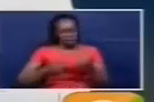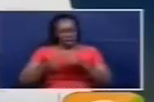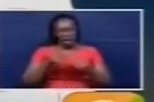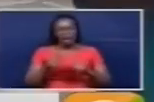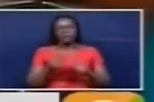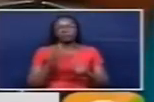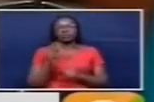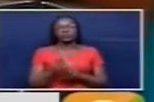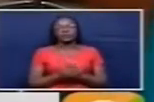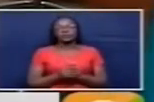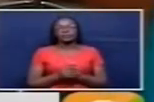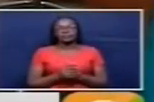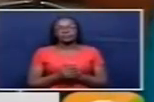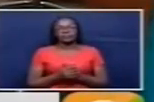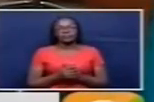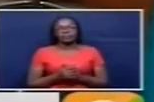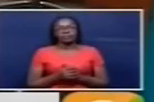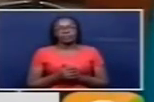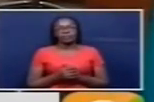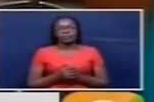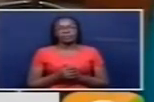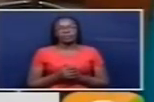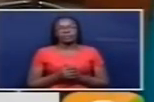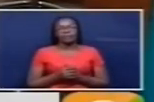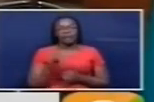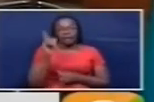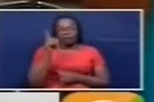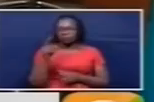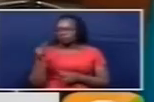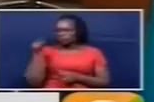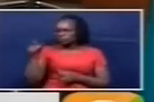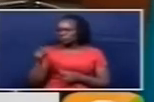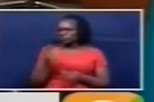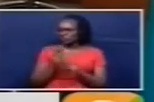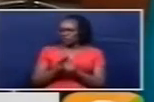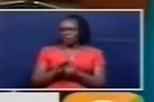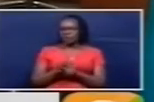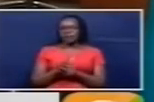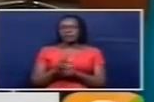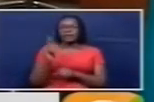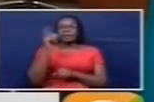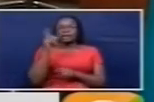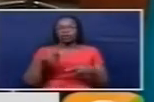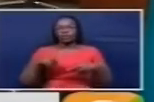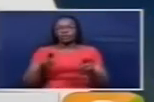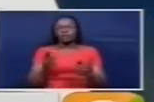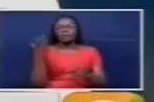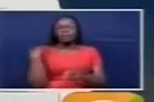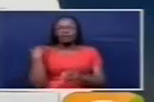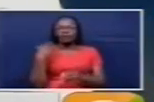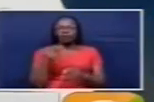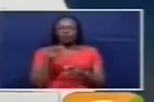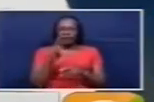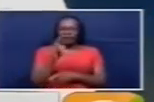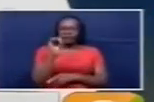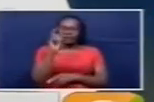People think you're eccentric. People think you're too much, Boniface. No, Nairobi River was a river, not a sewer. Nairobi was clean. It